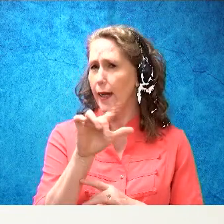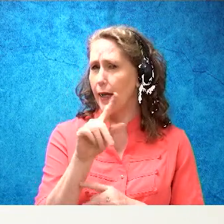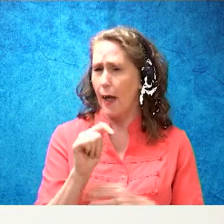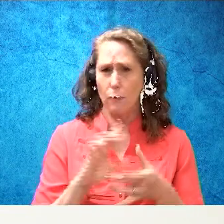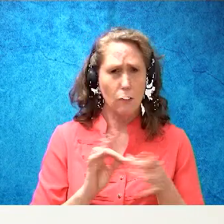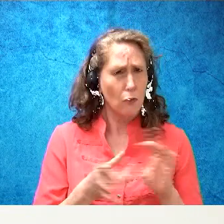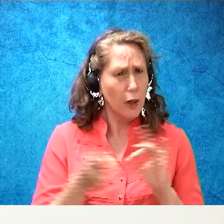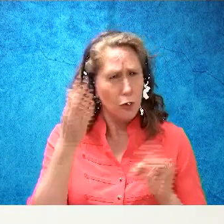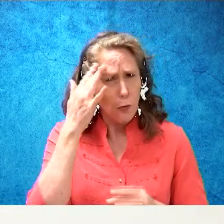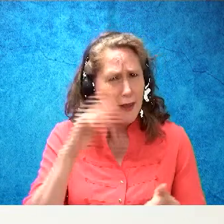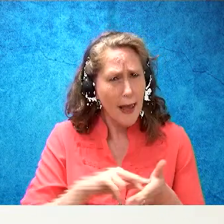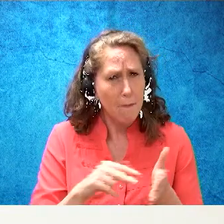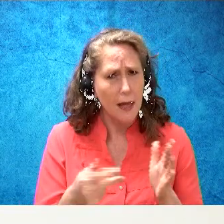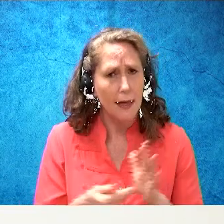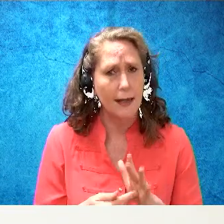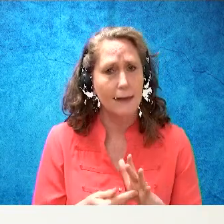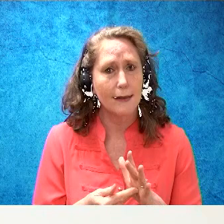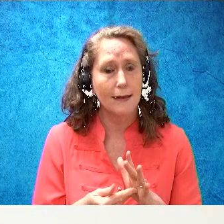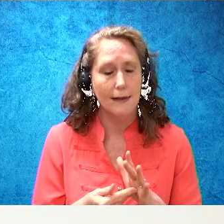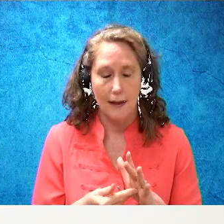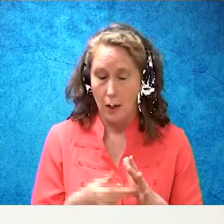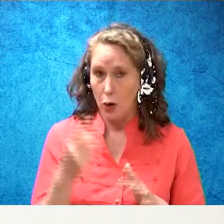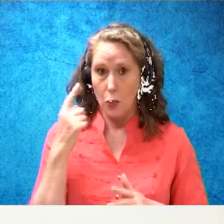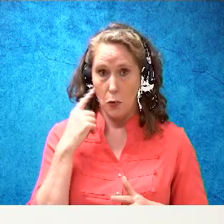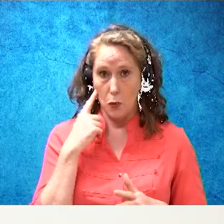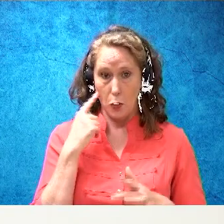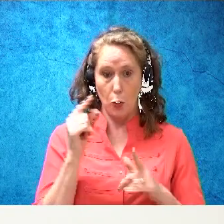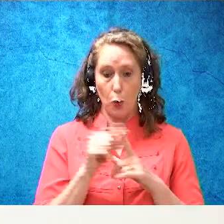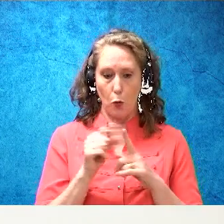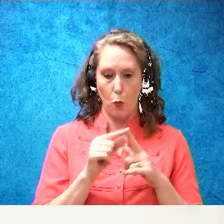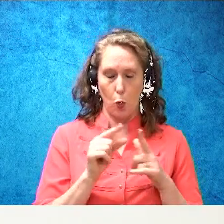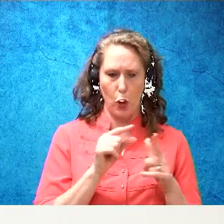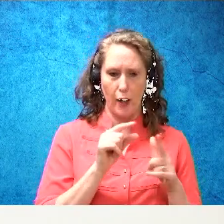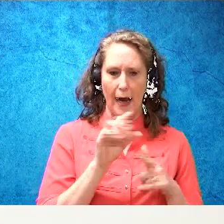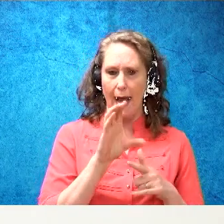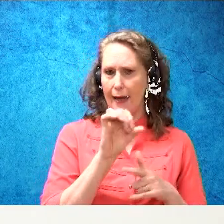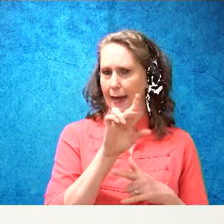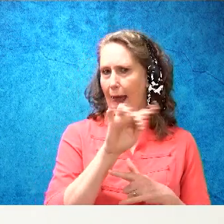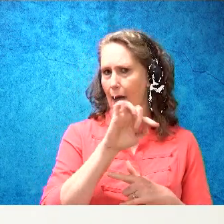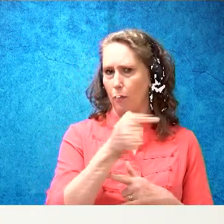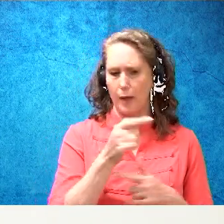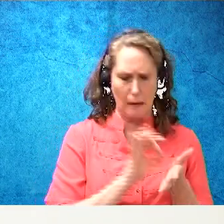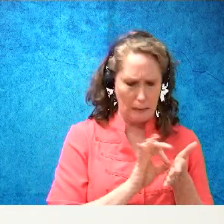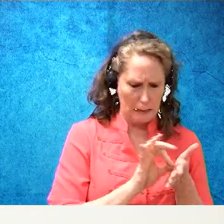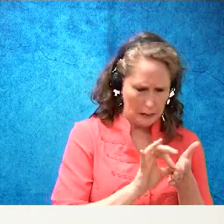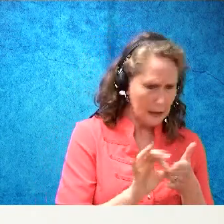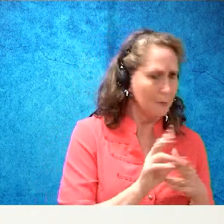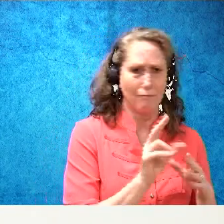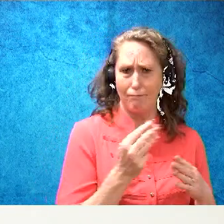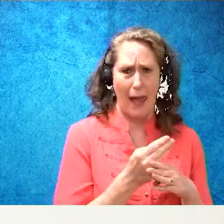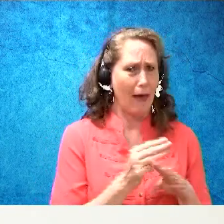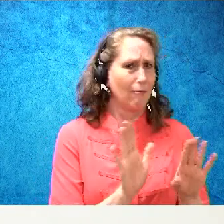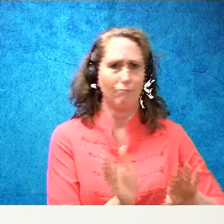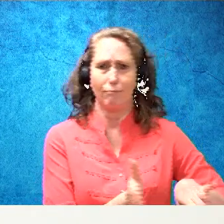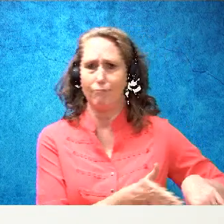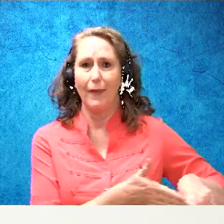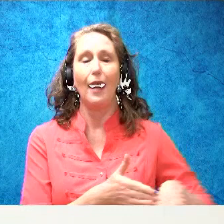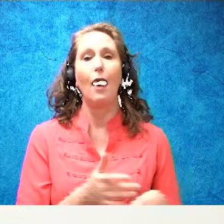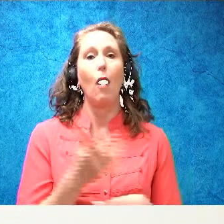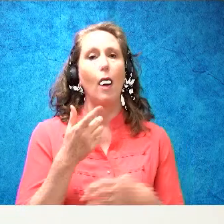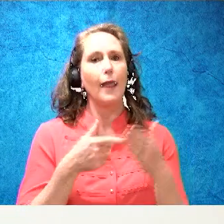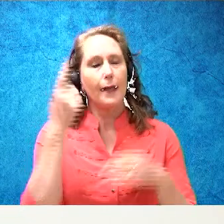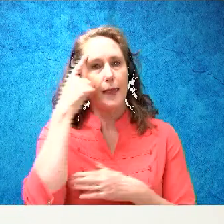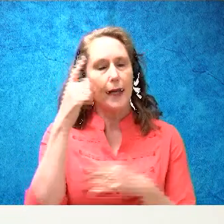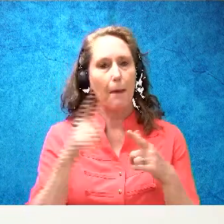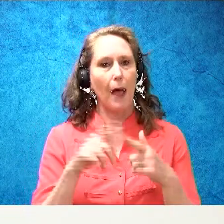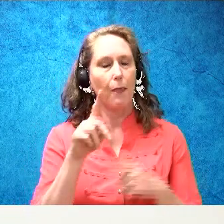a story? You heard the word counting, so maybe you're thinking about math, but no, that's not what it means. So let's think about